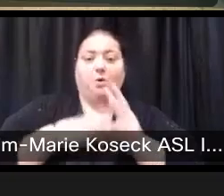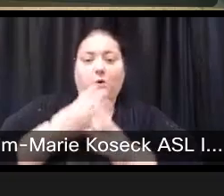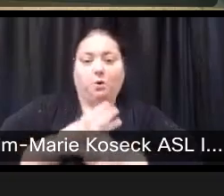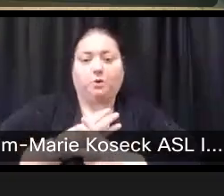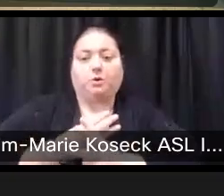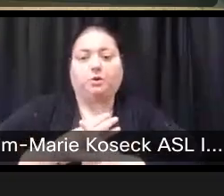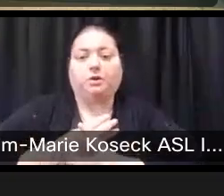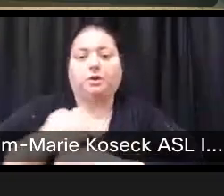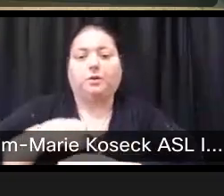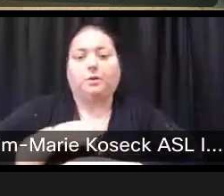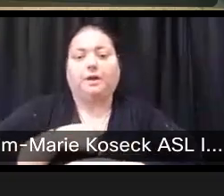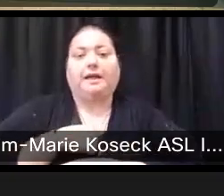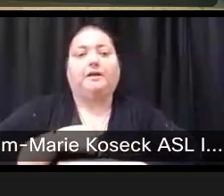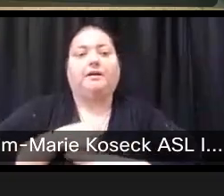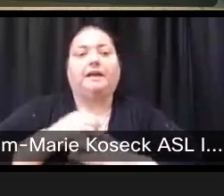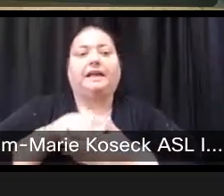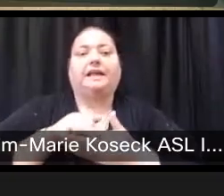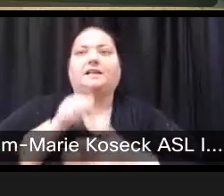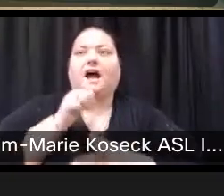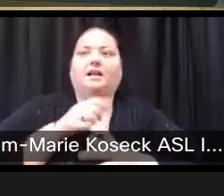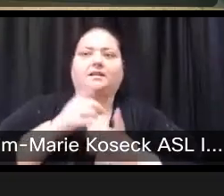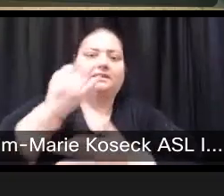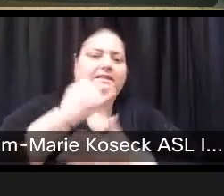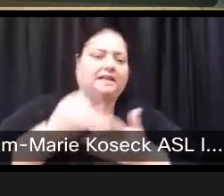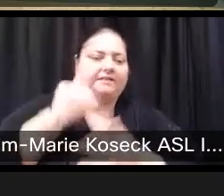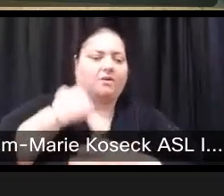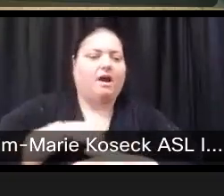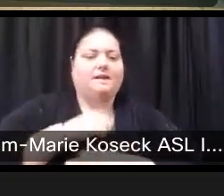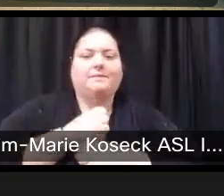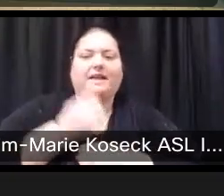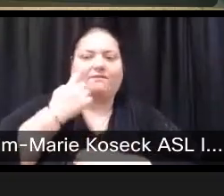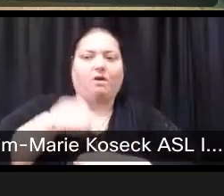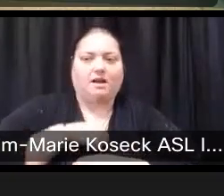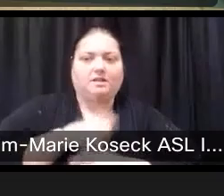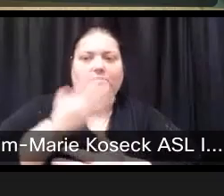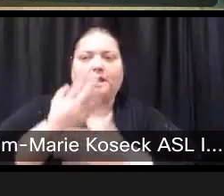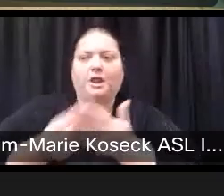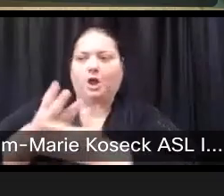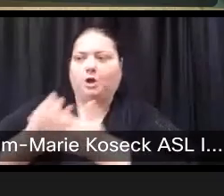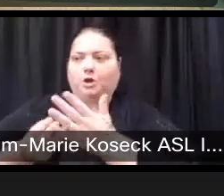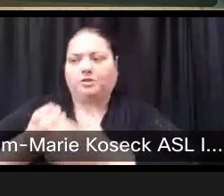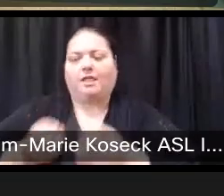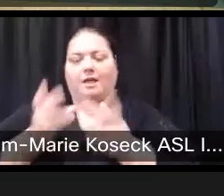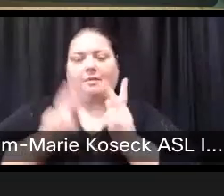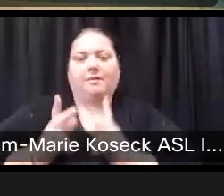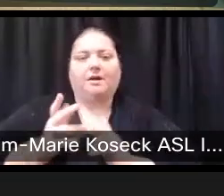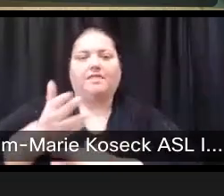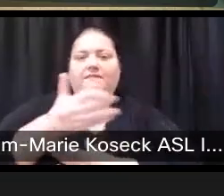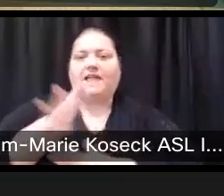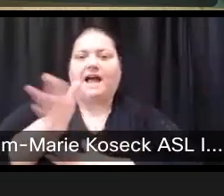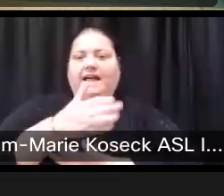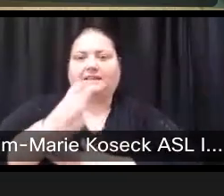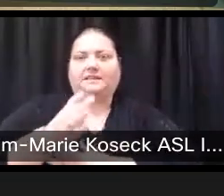are in a world that is not designed for us, not made for us. We lose too many of our own due to this. The flag, the lighting up of the